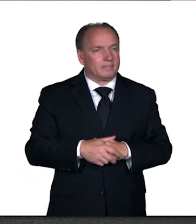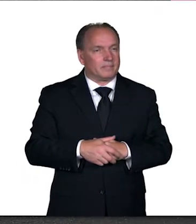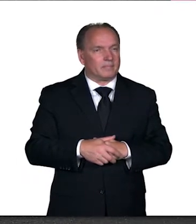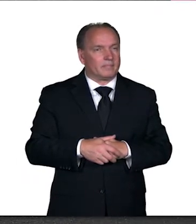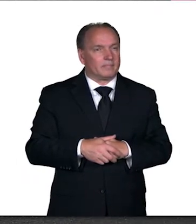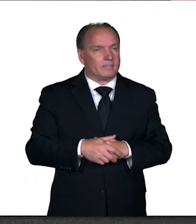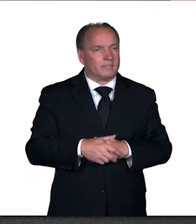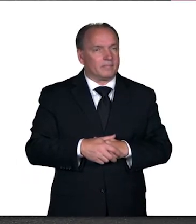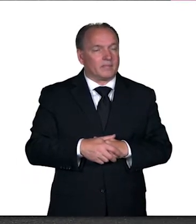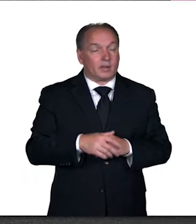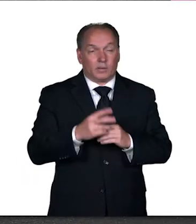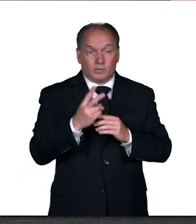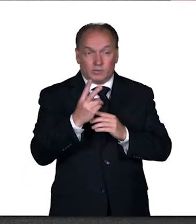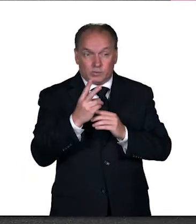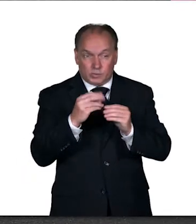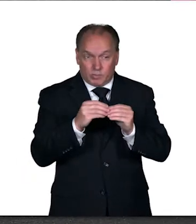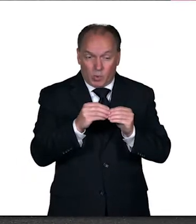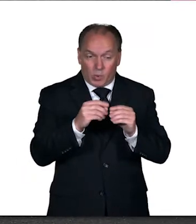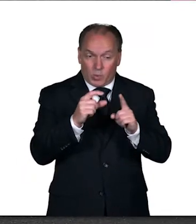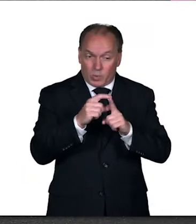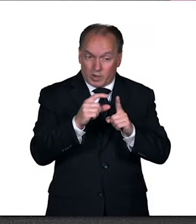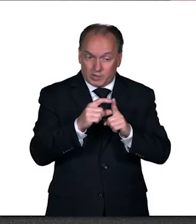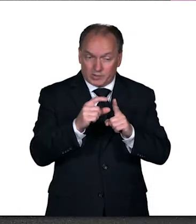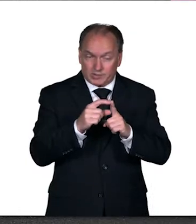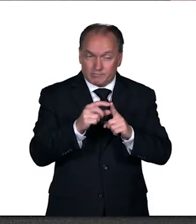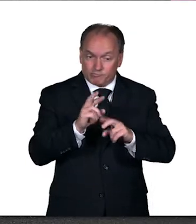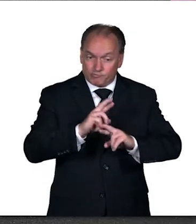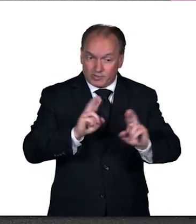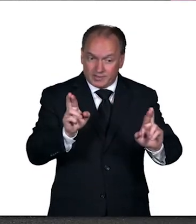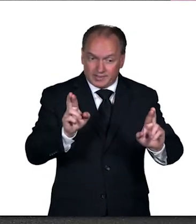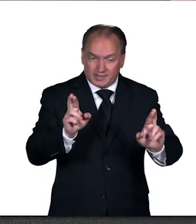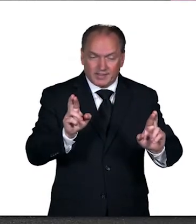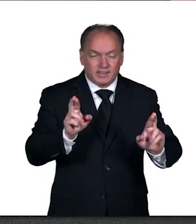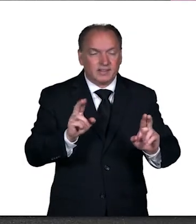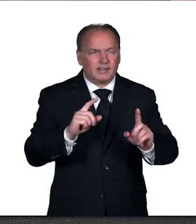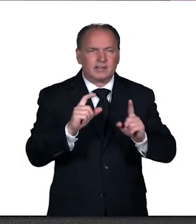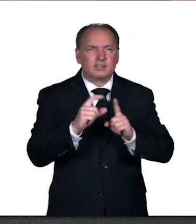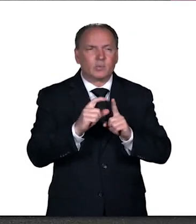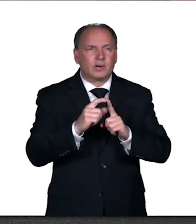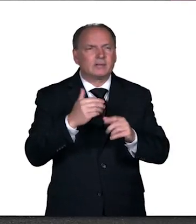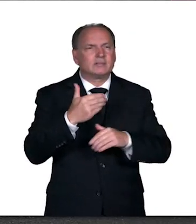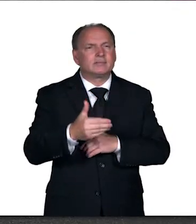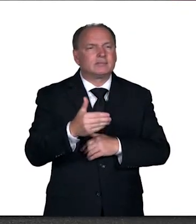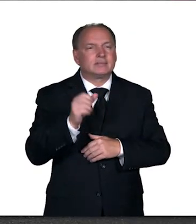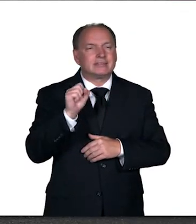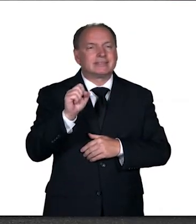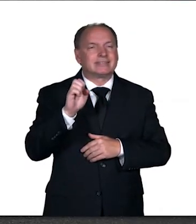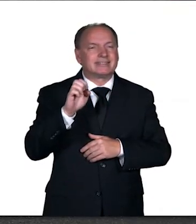we have two more words. This word is